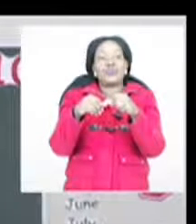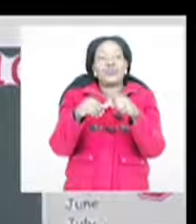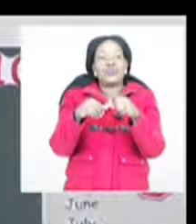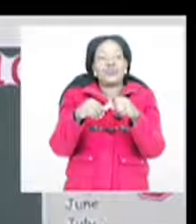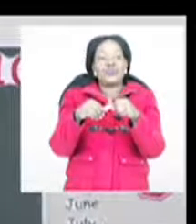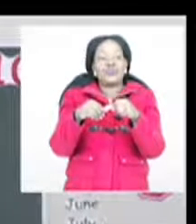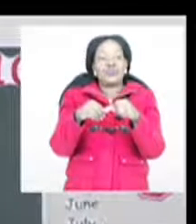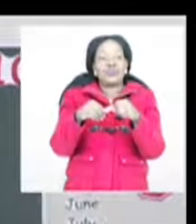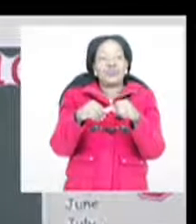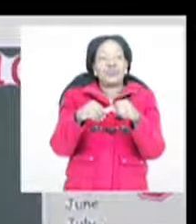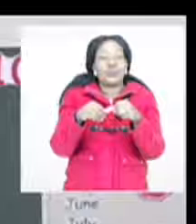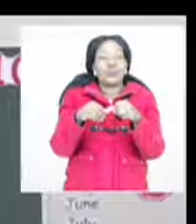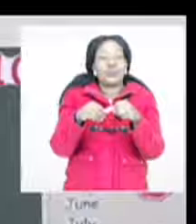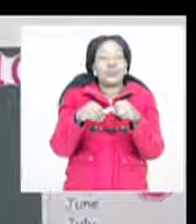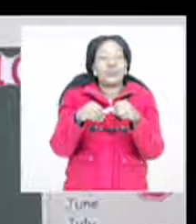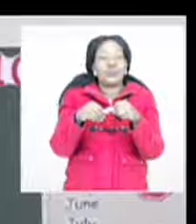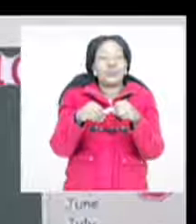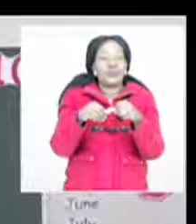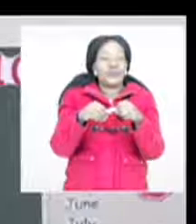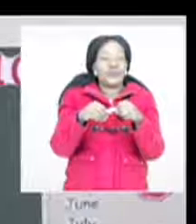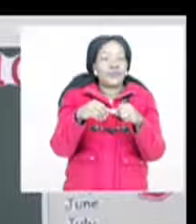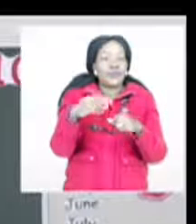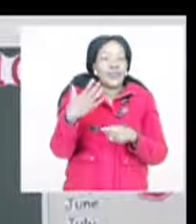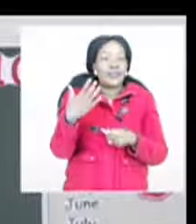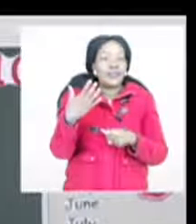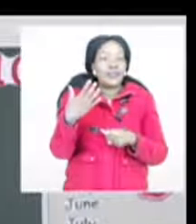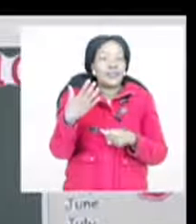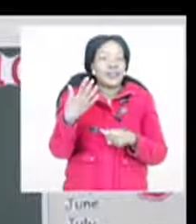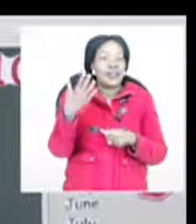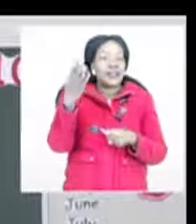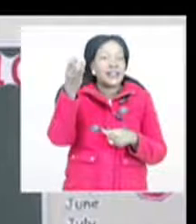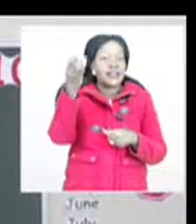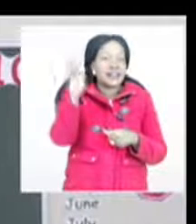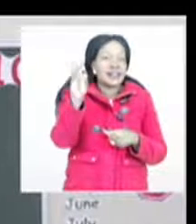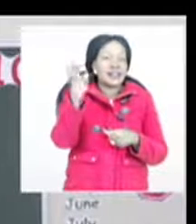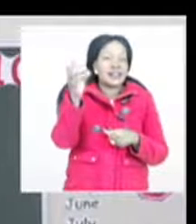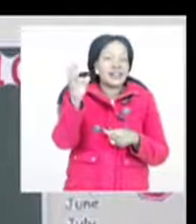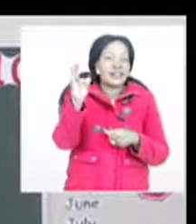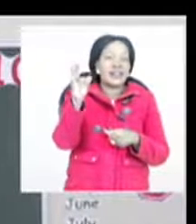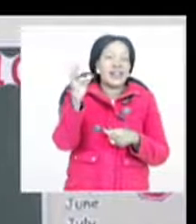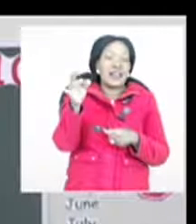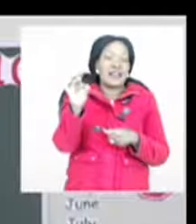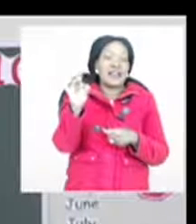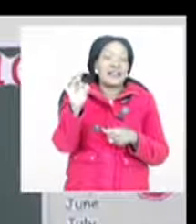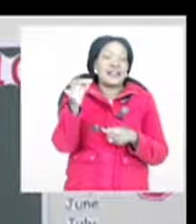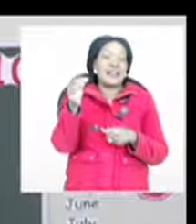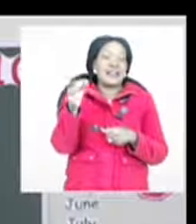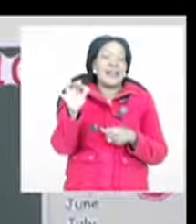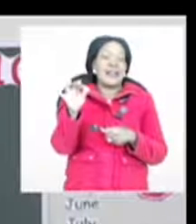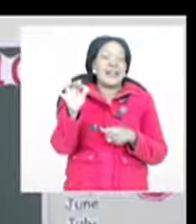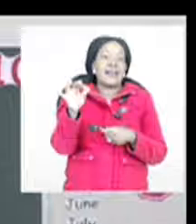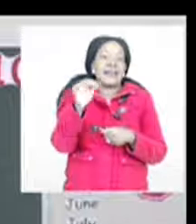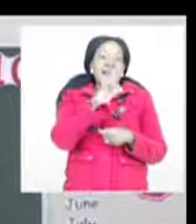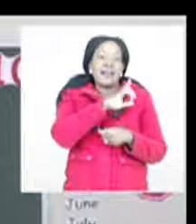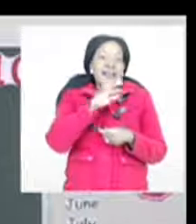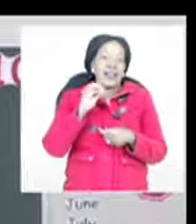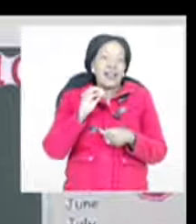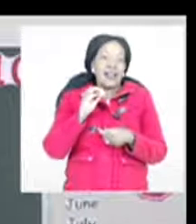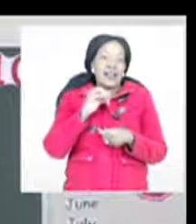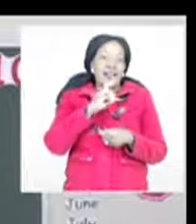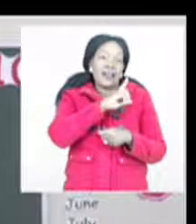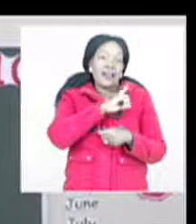number 13. 5, 6, 7, 8, 9,